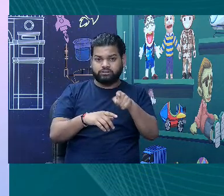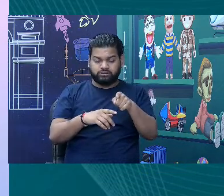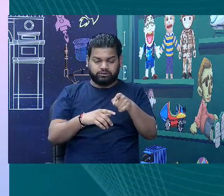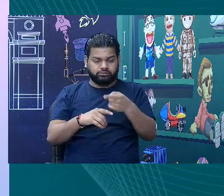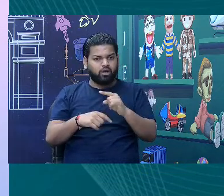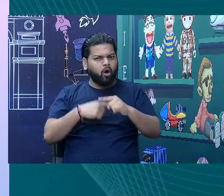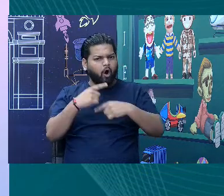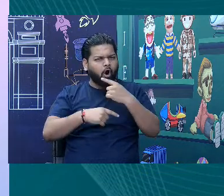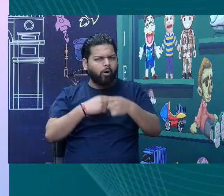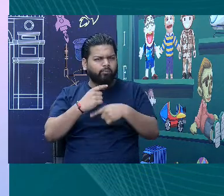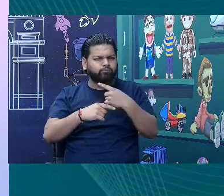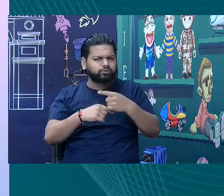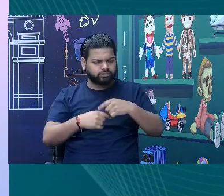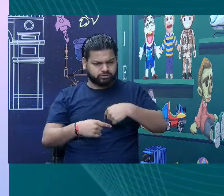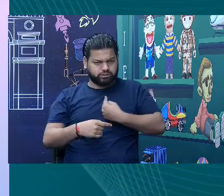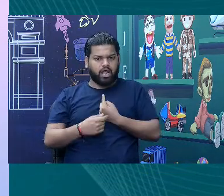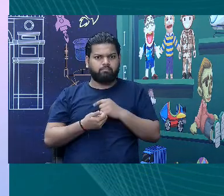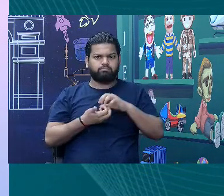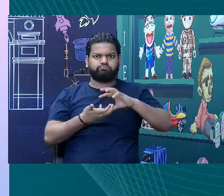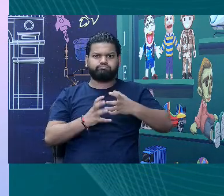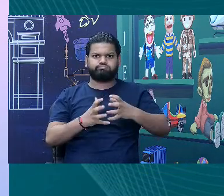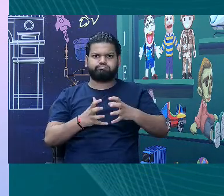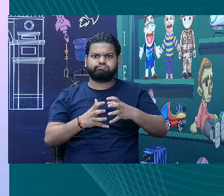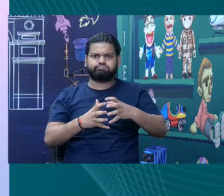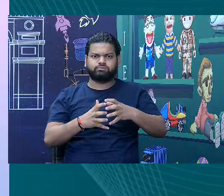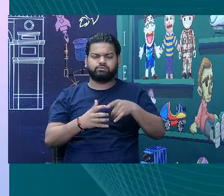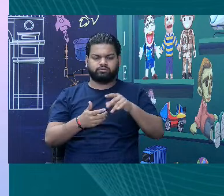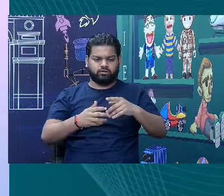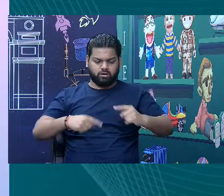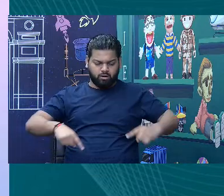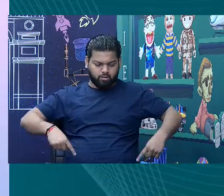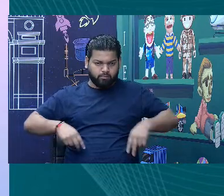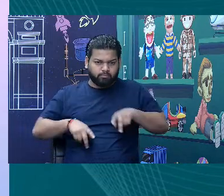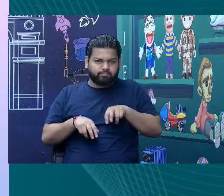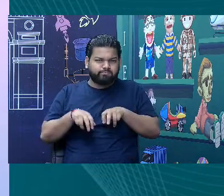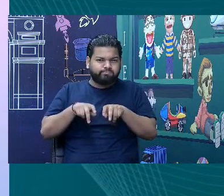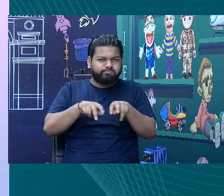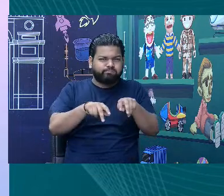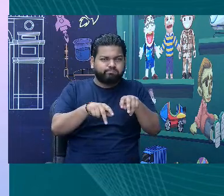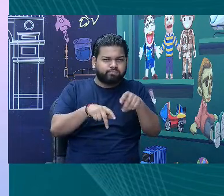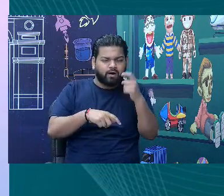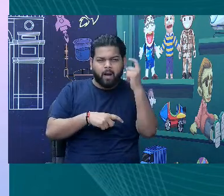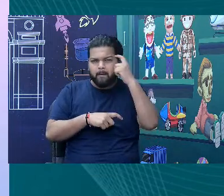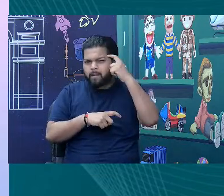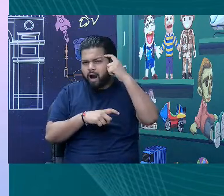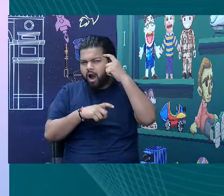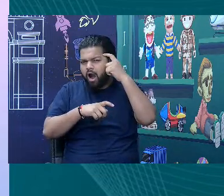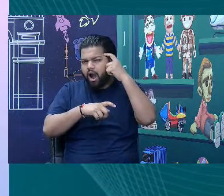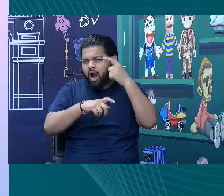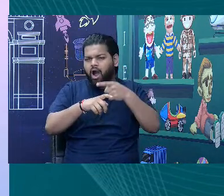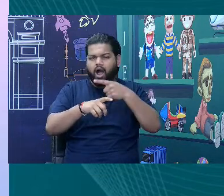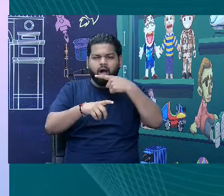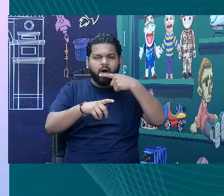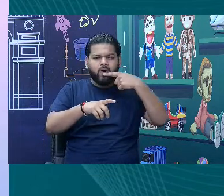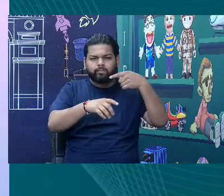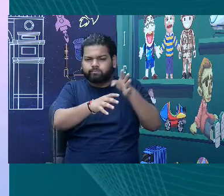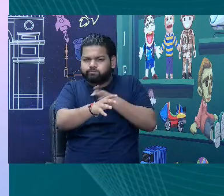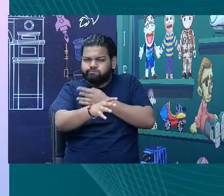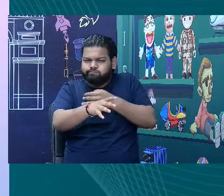disease. Like I said, it's a motor neuron disease. It's a brain related disease. Your